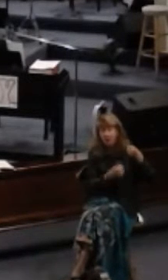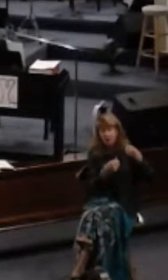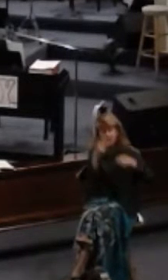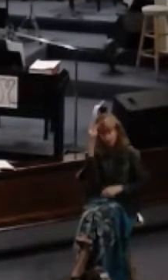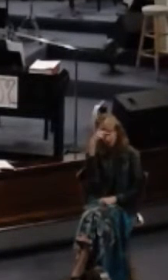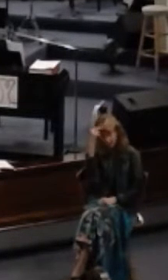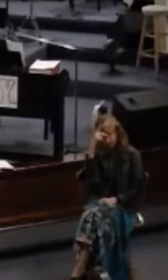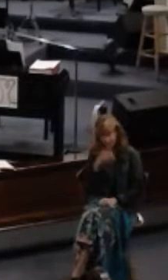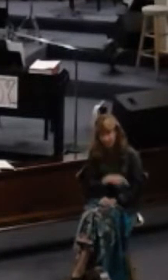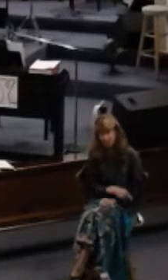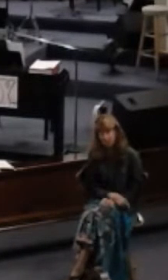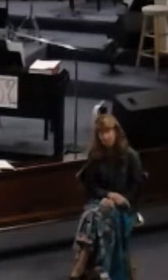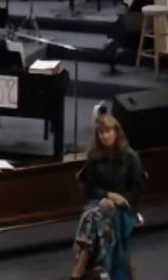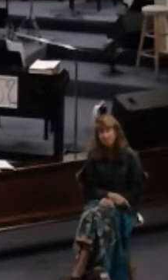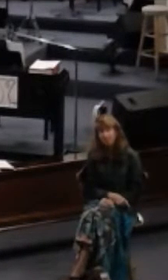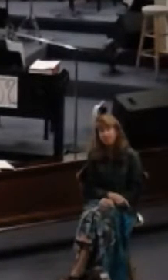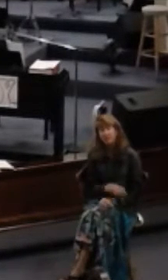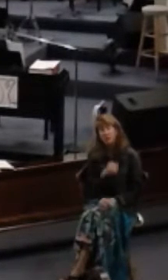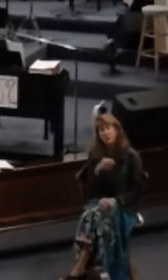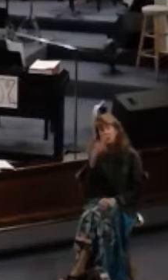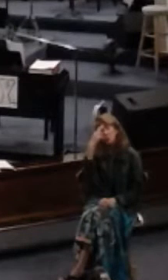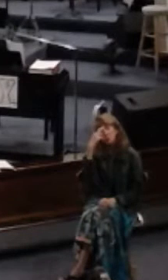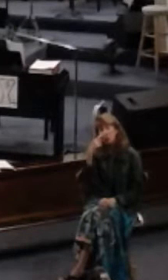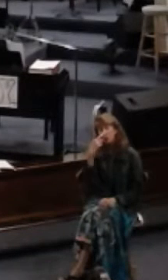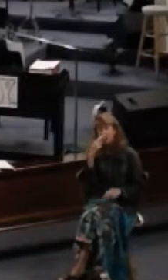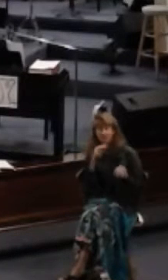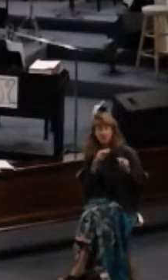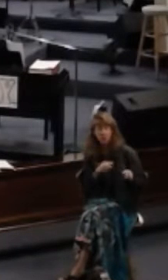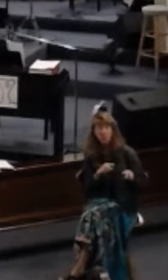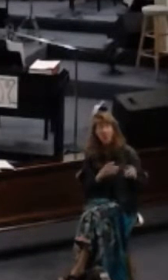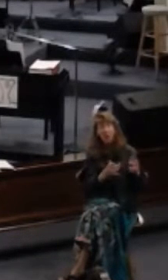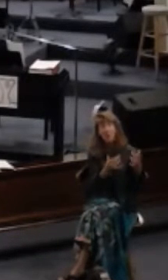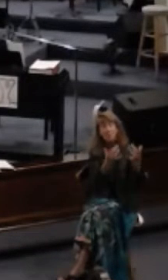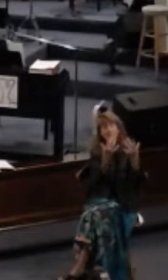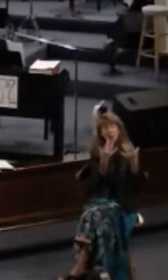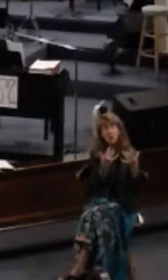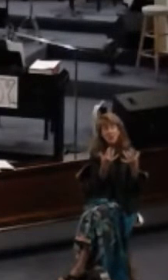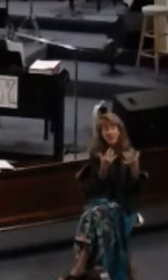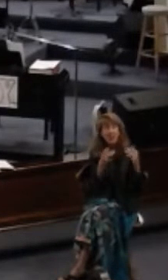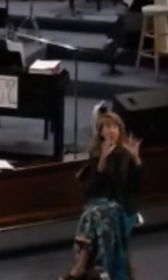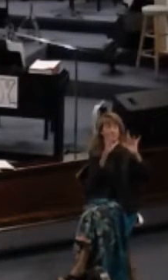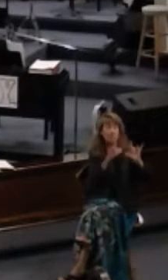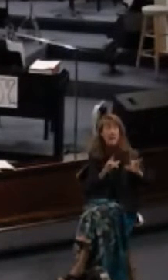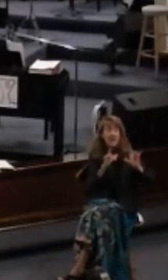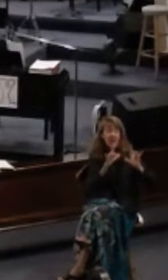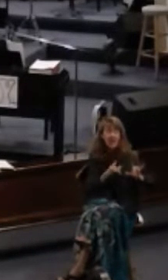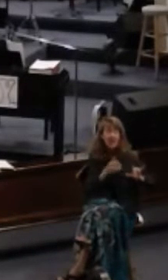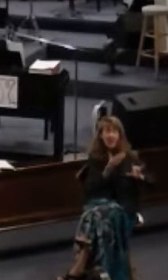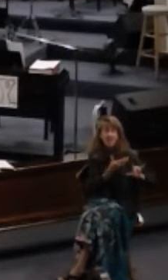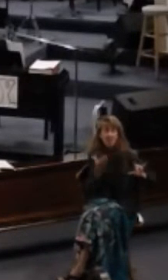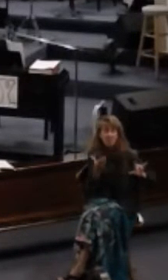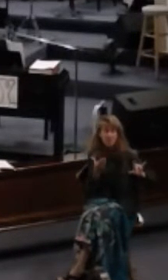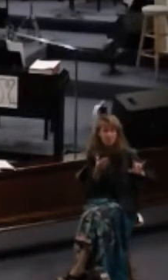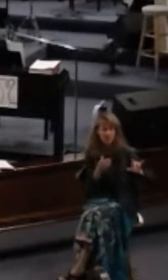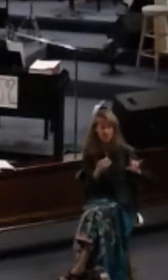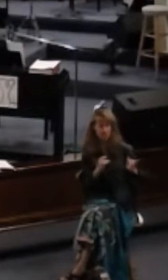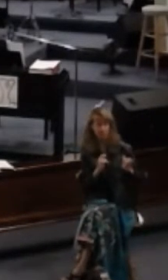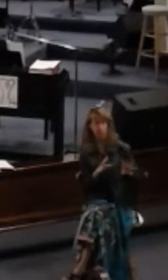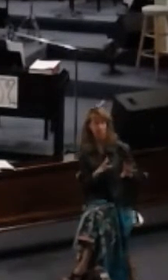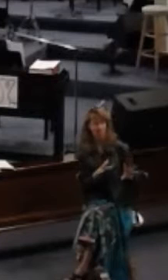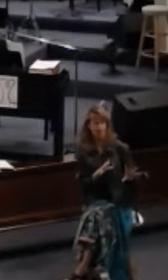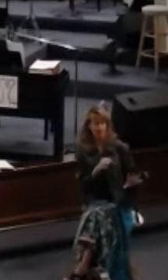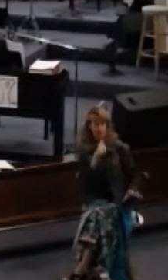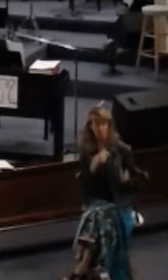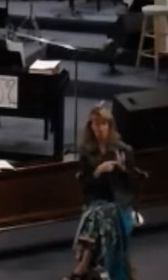philosophy was that the Romans viewed mercy and pity as something to be scoffed and ridiculed